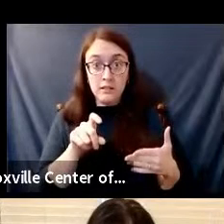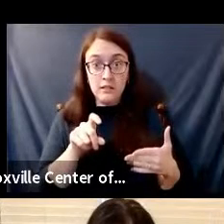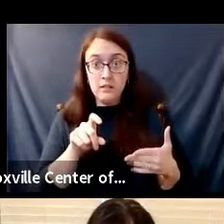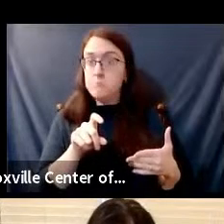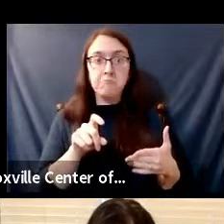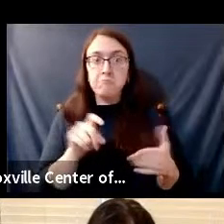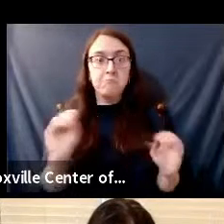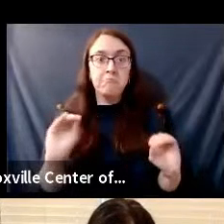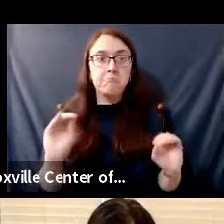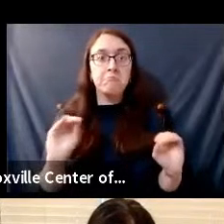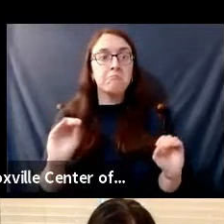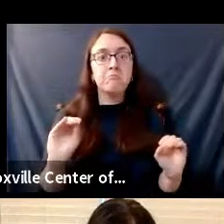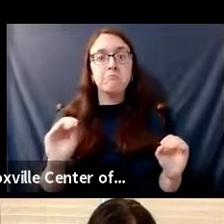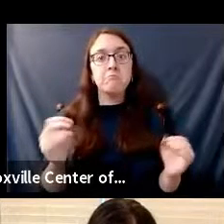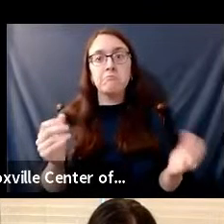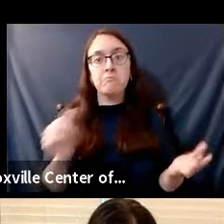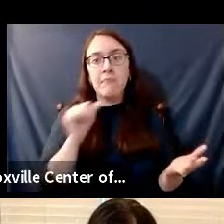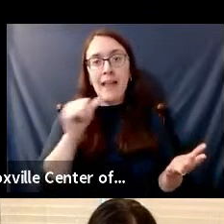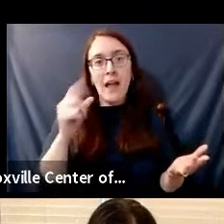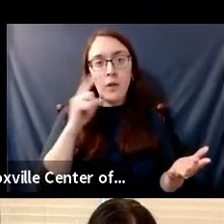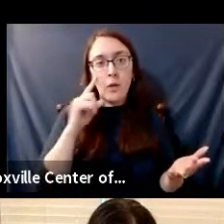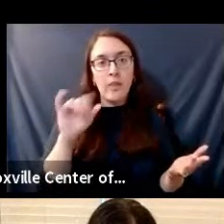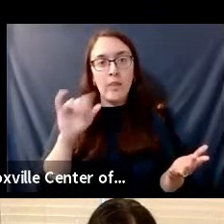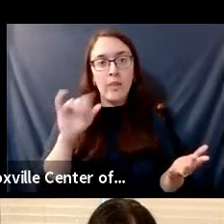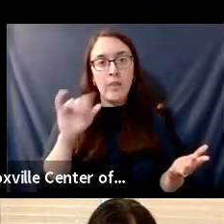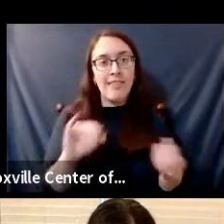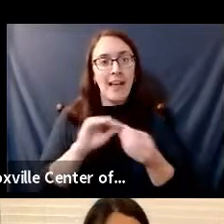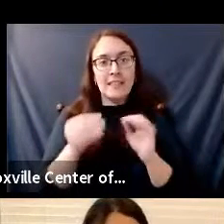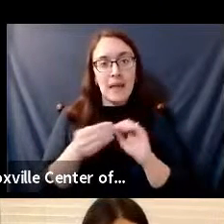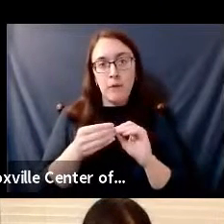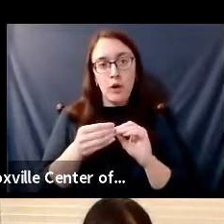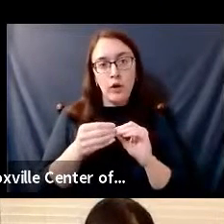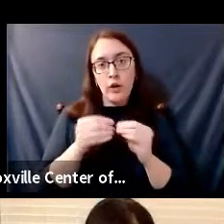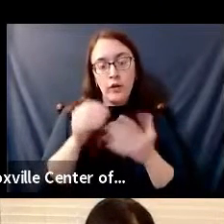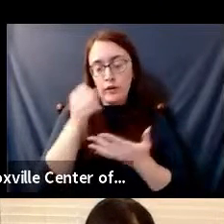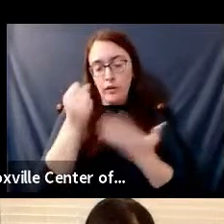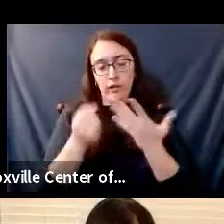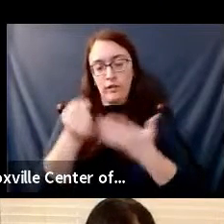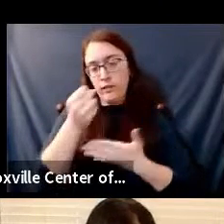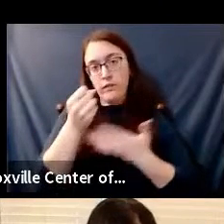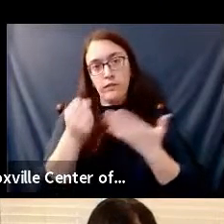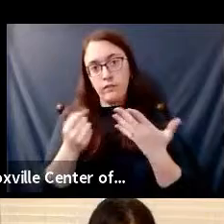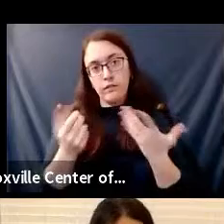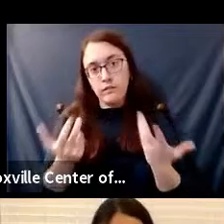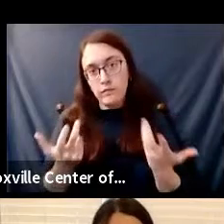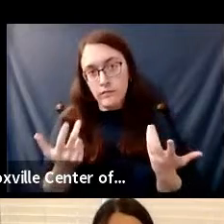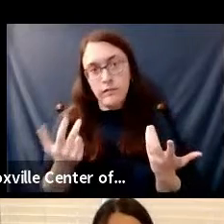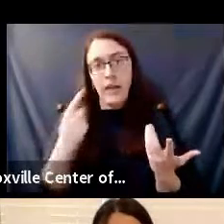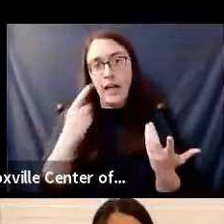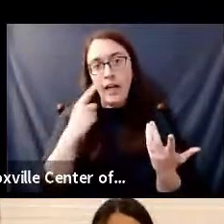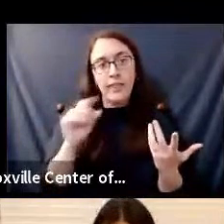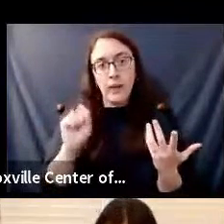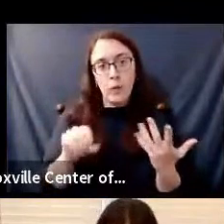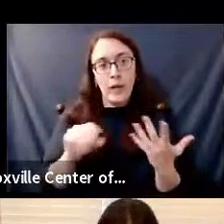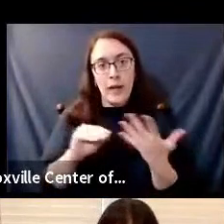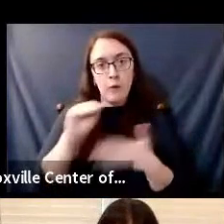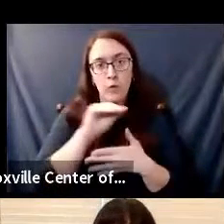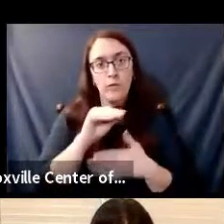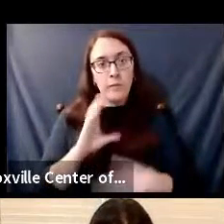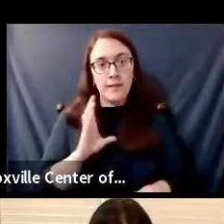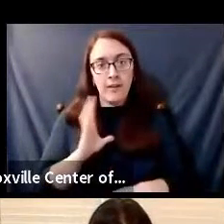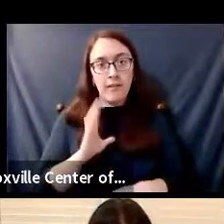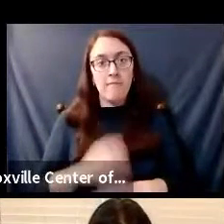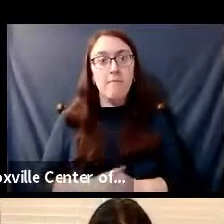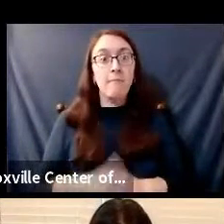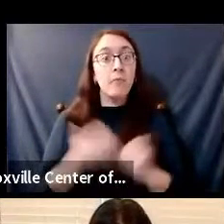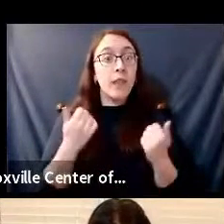Thank you. Okay, I don't think that those are numbered within number 5 on the agenda, so I think that we can probably move around. I